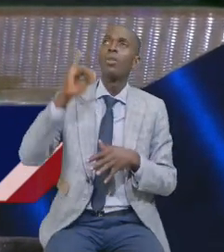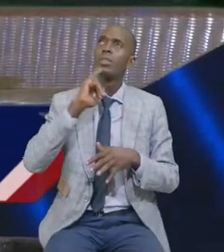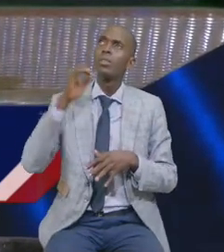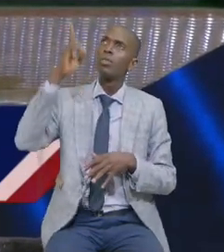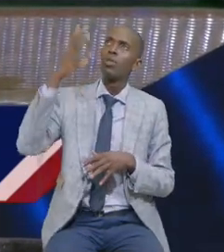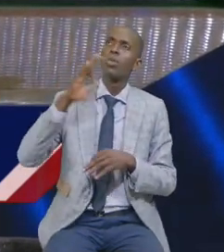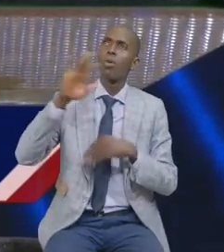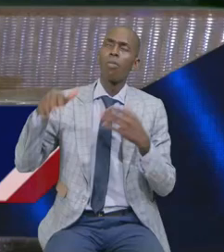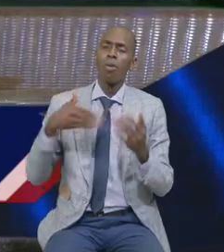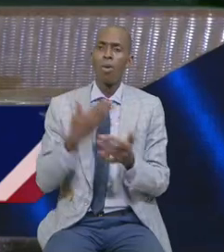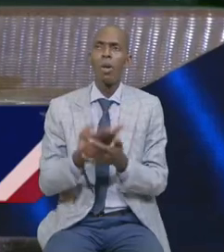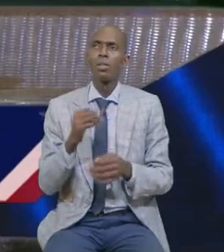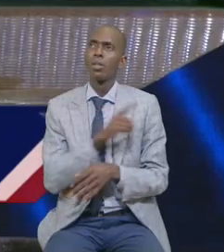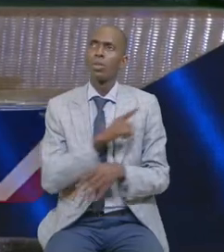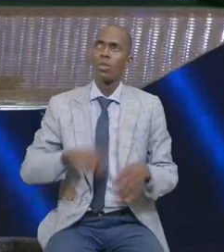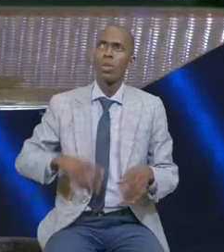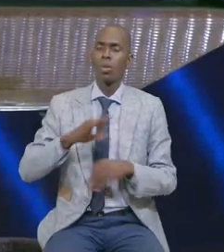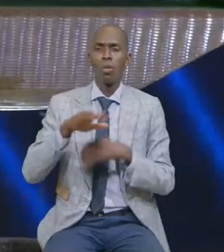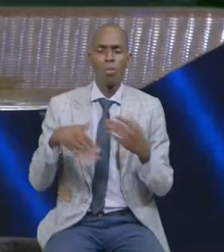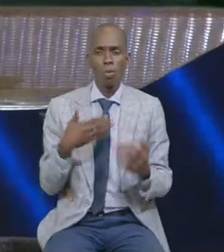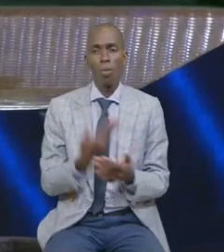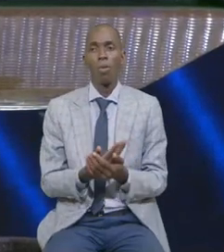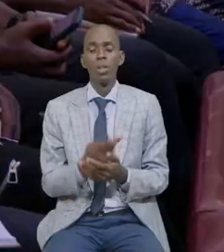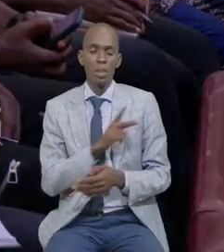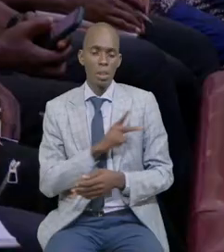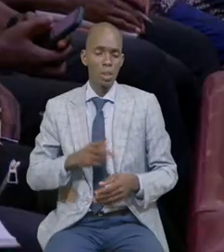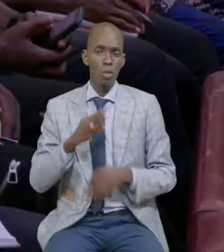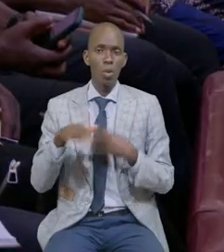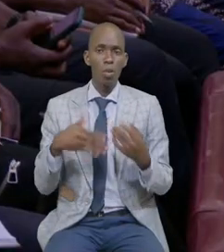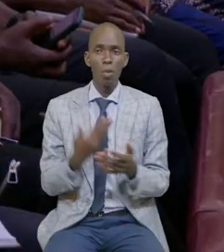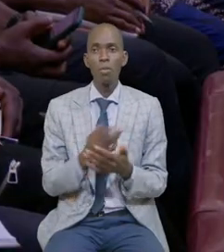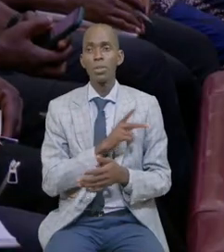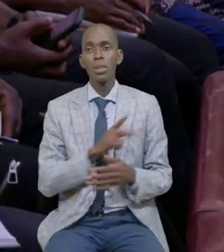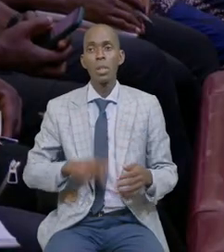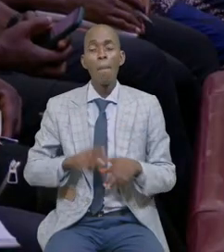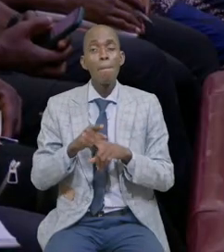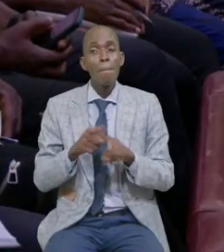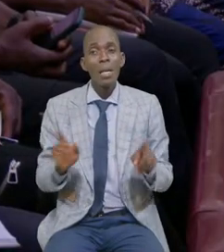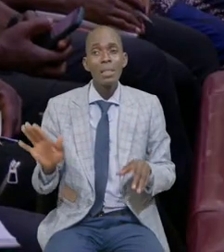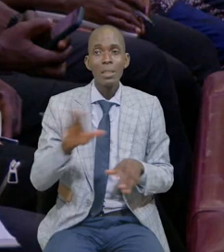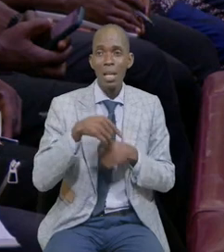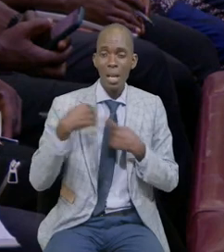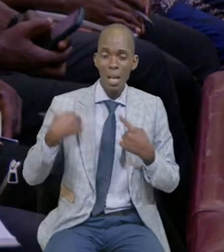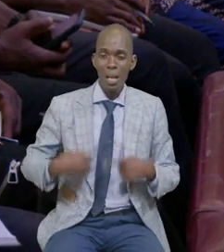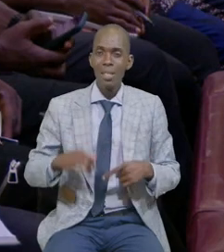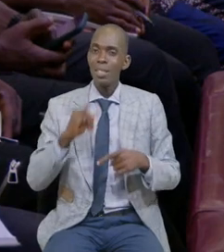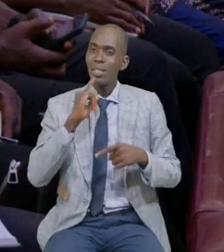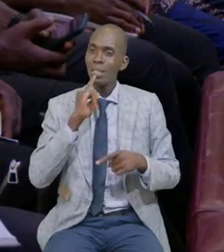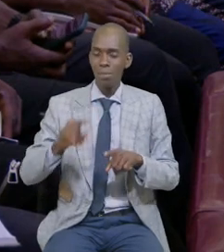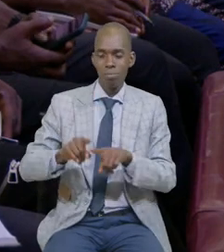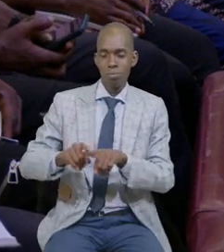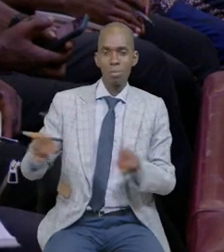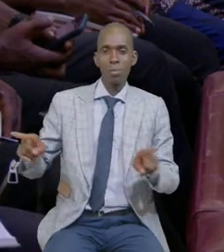the Lord of kings. And yet he said, but their heart is far from me. The